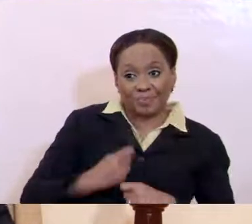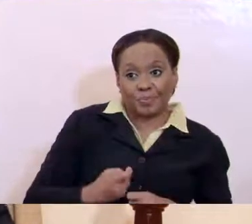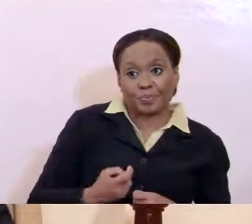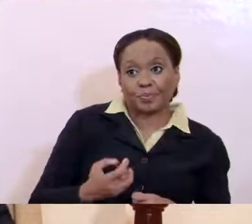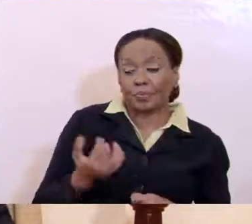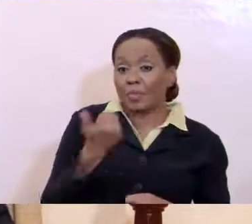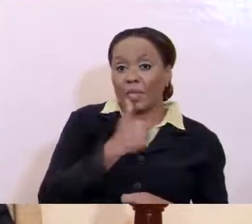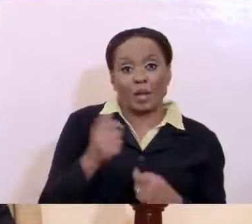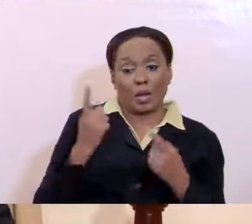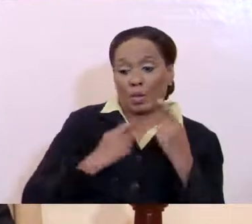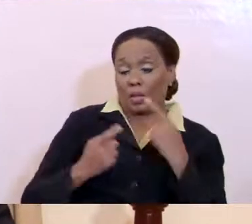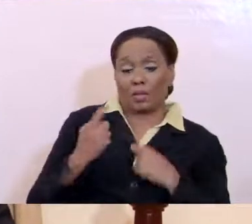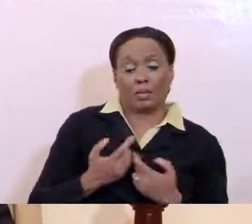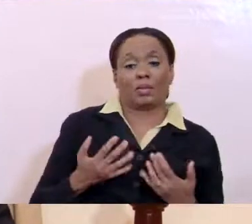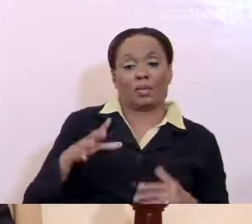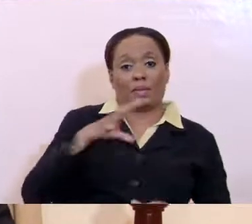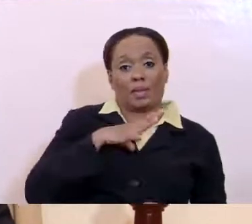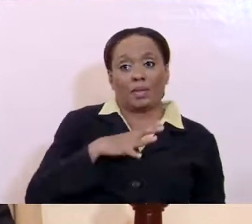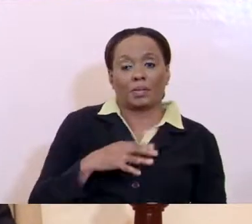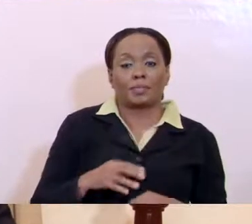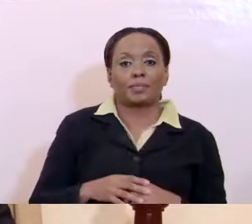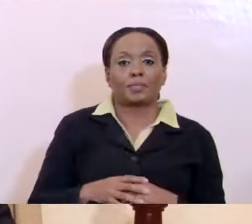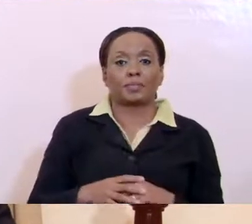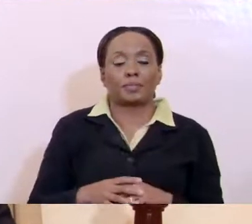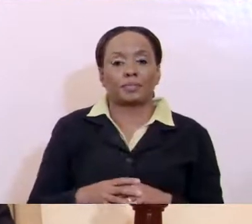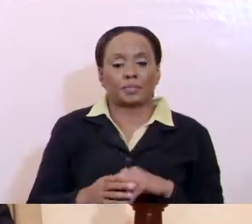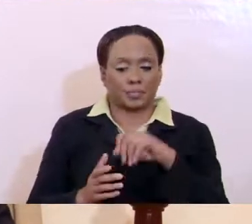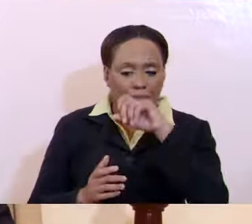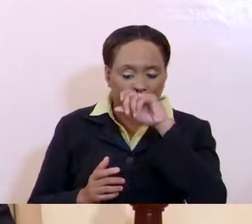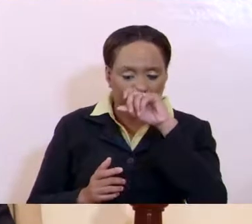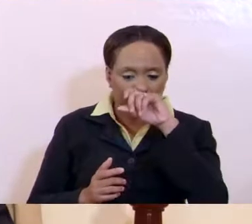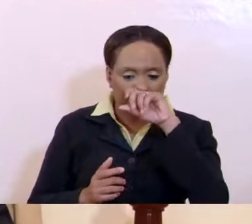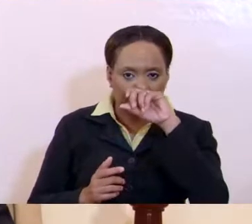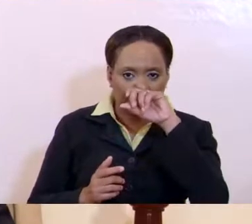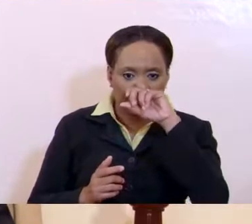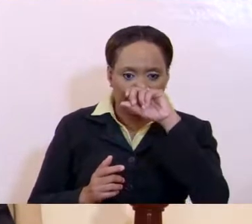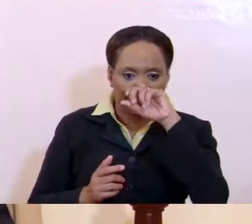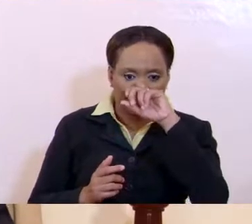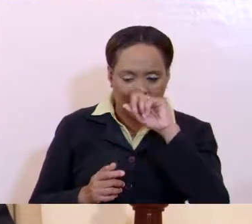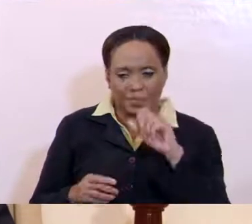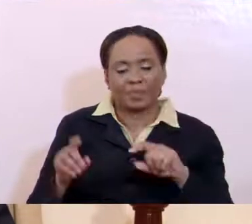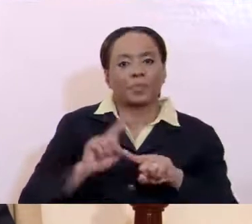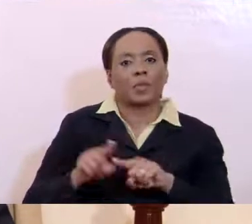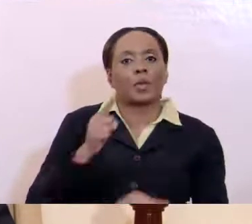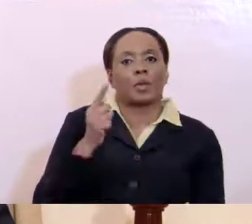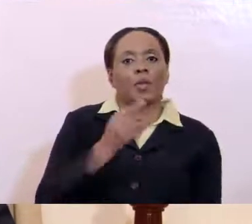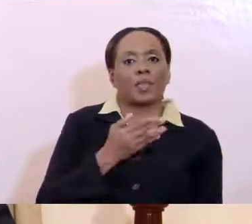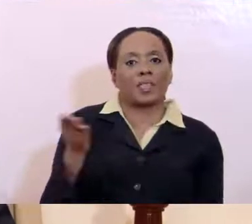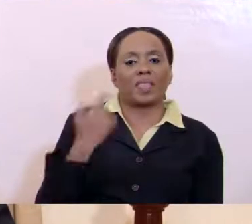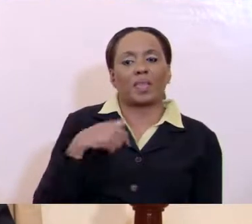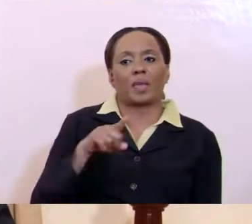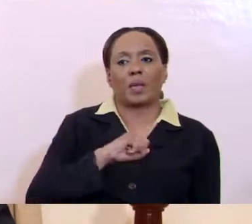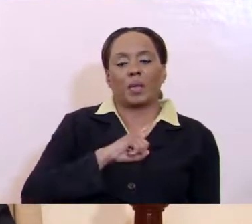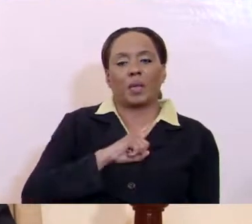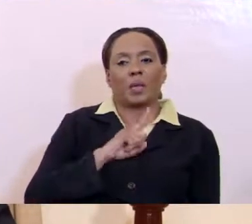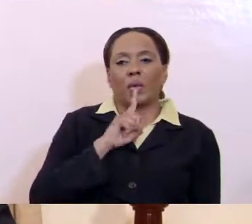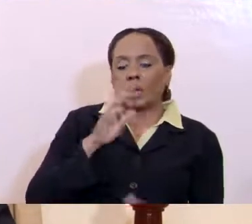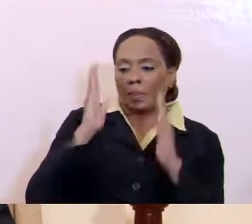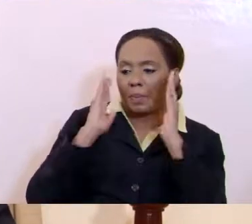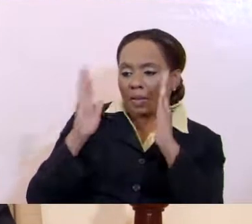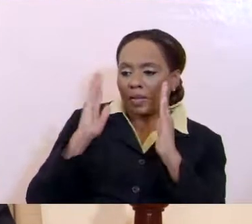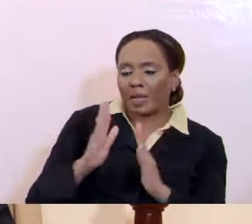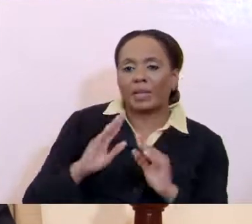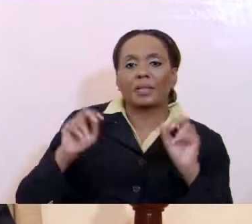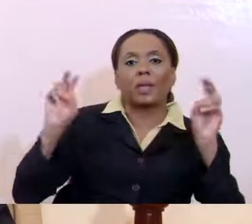any questions. But we pay very close attention to certain indices, and one of those indices is positivity rate.